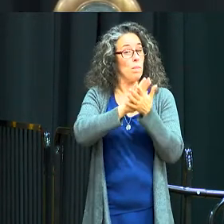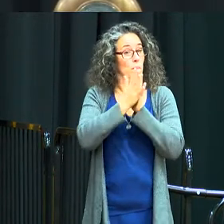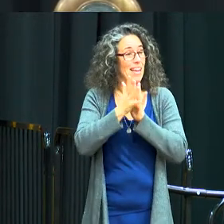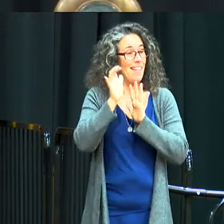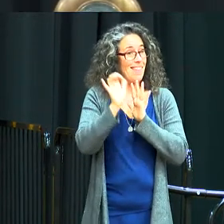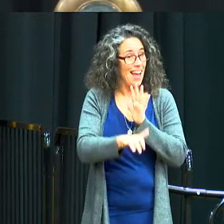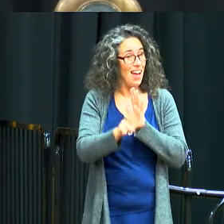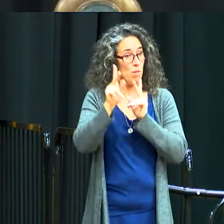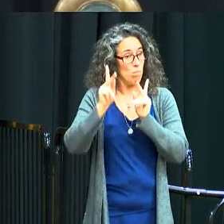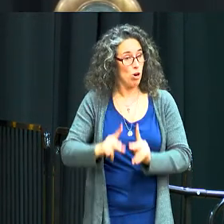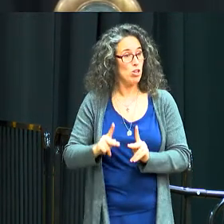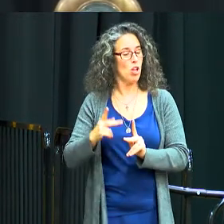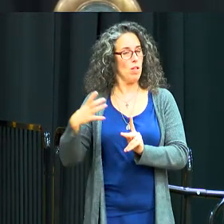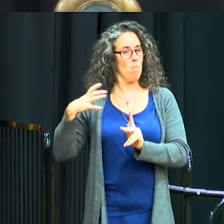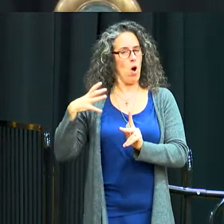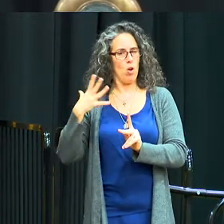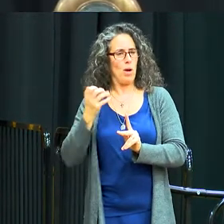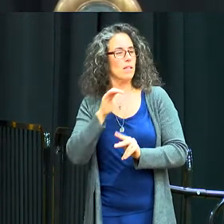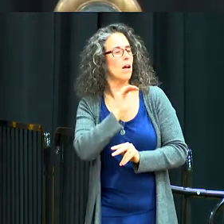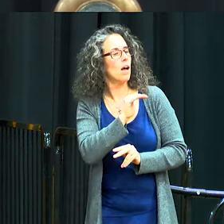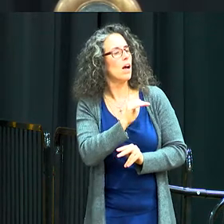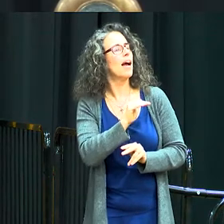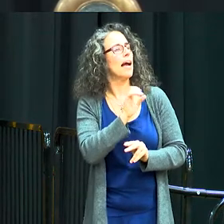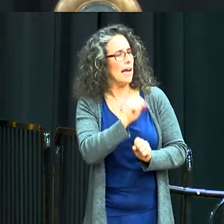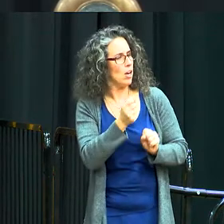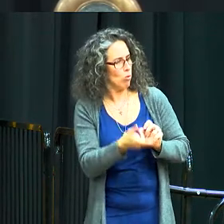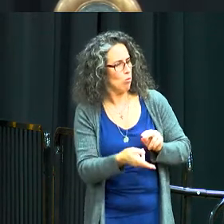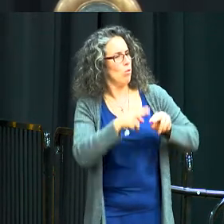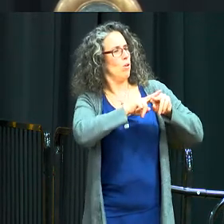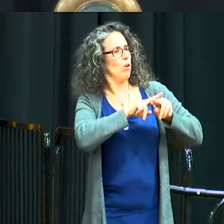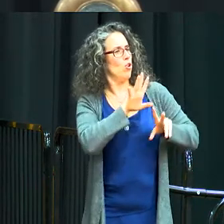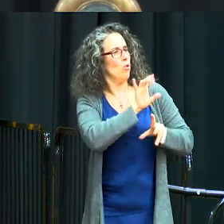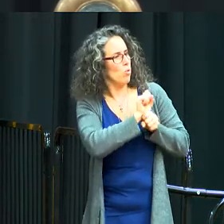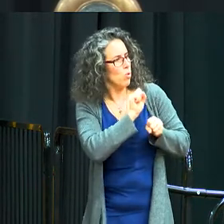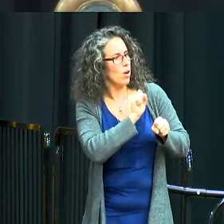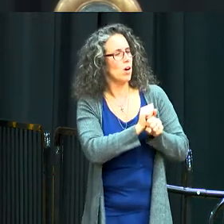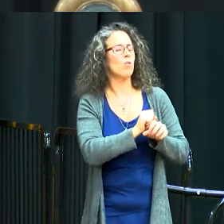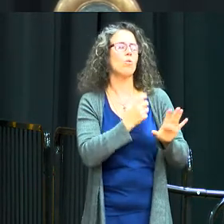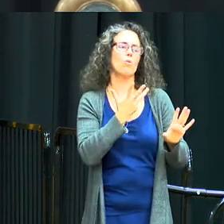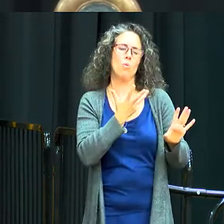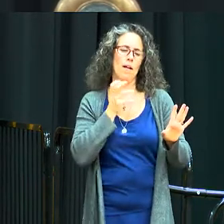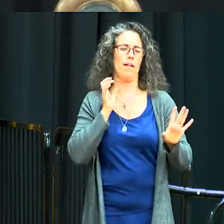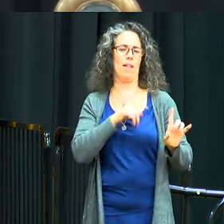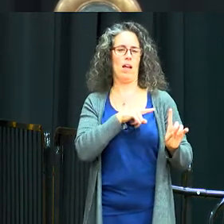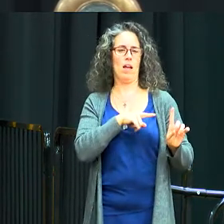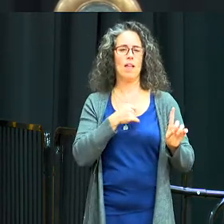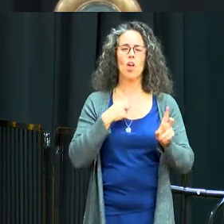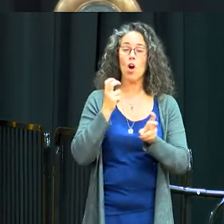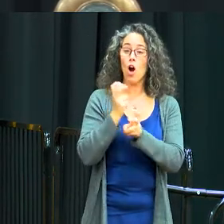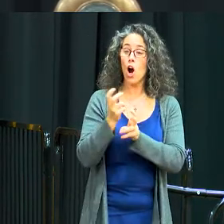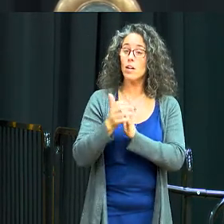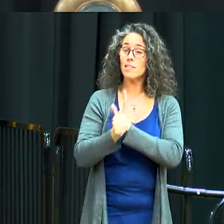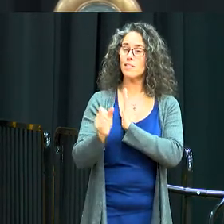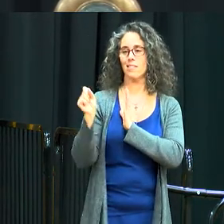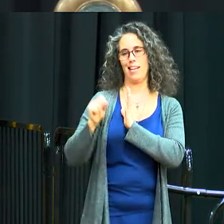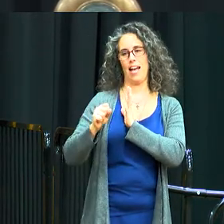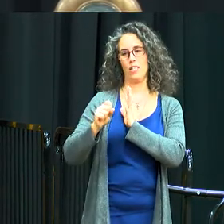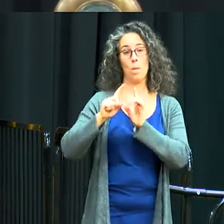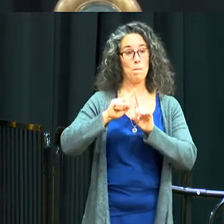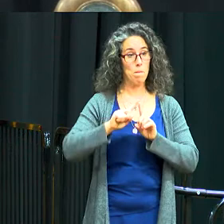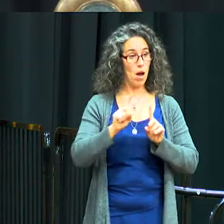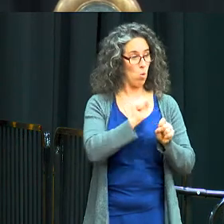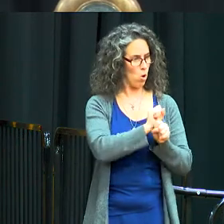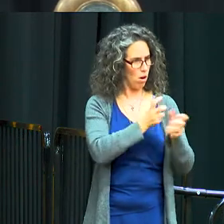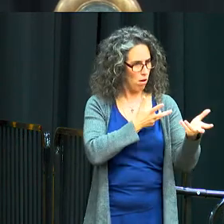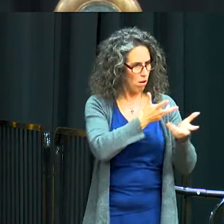to do more, because they simply know that you not only have what we call the hard skills, but that you can work with others